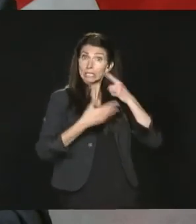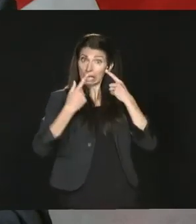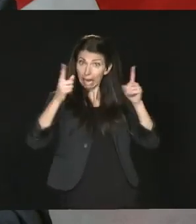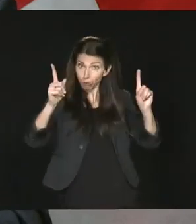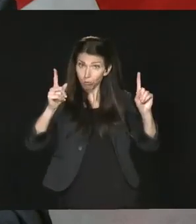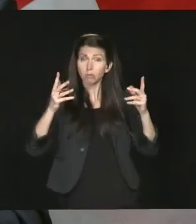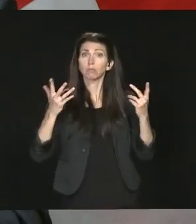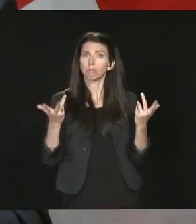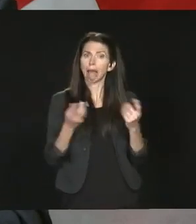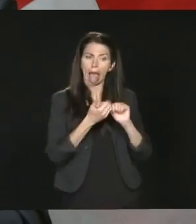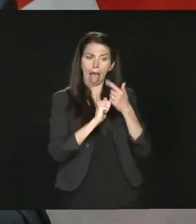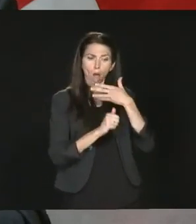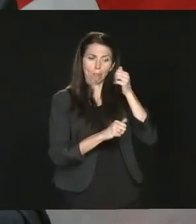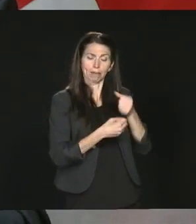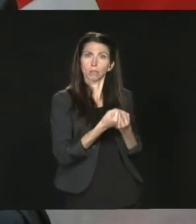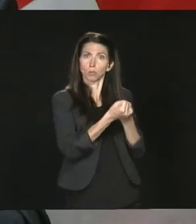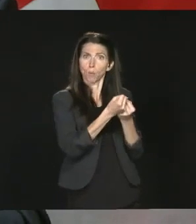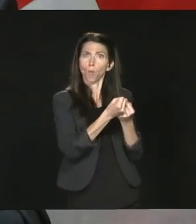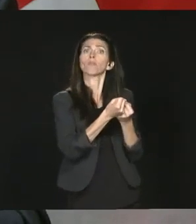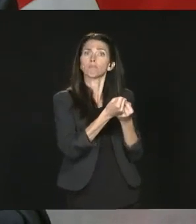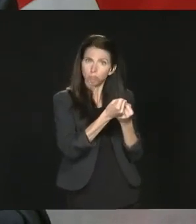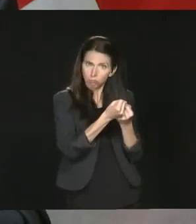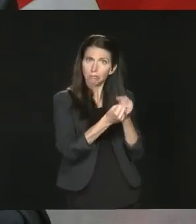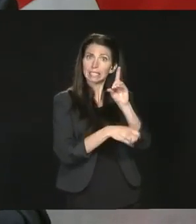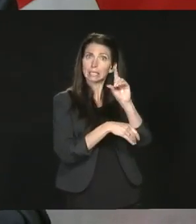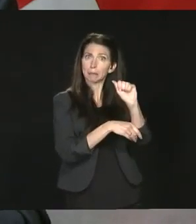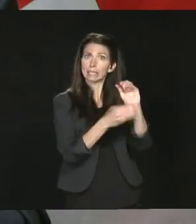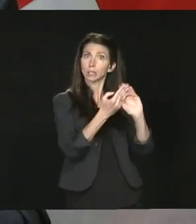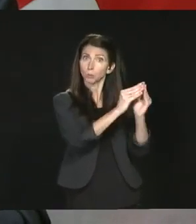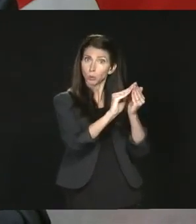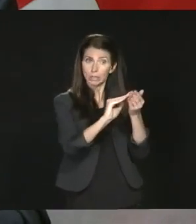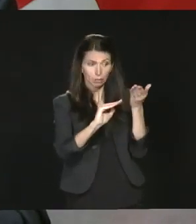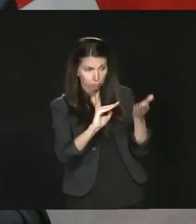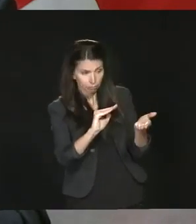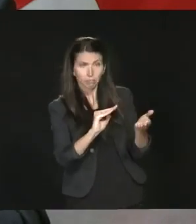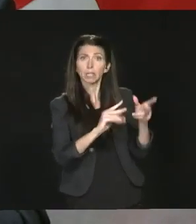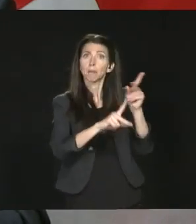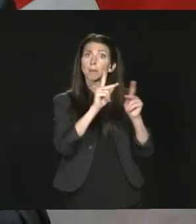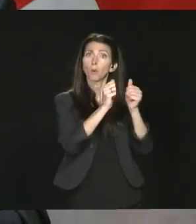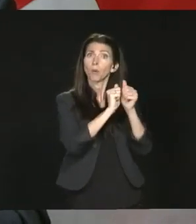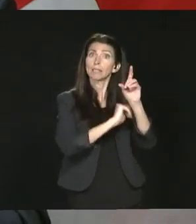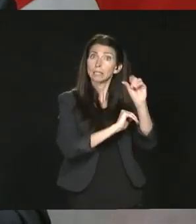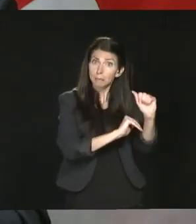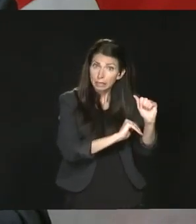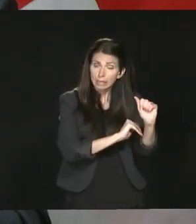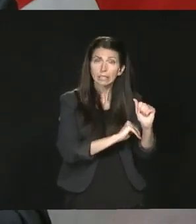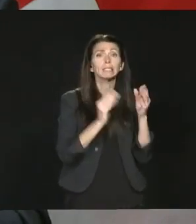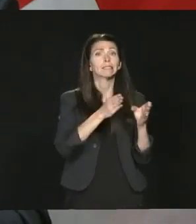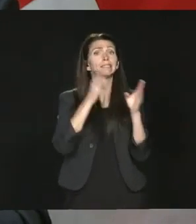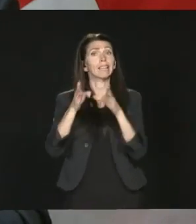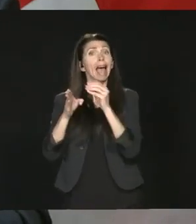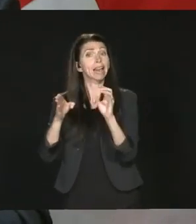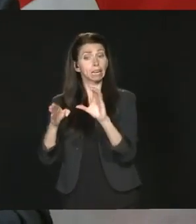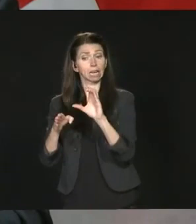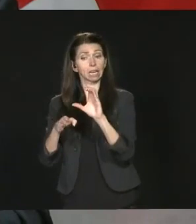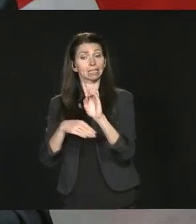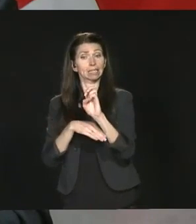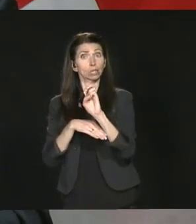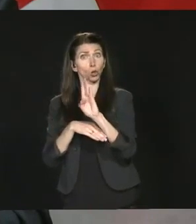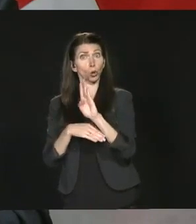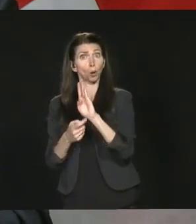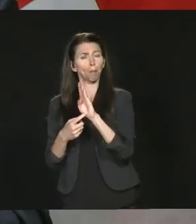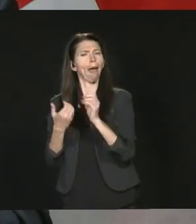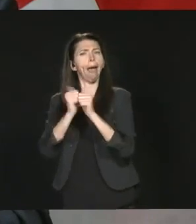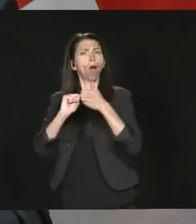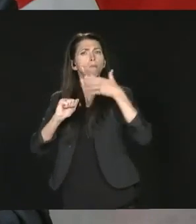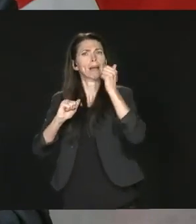also in terms of making the CERB in particular even more complementary to the